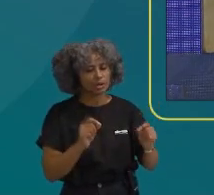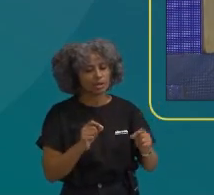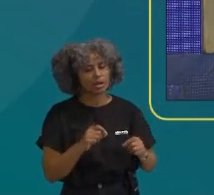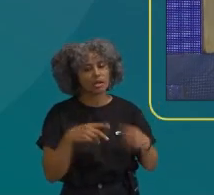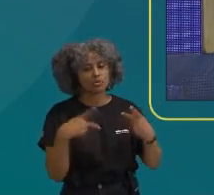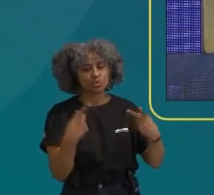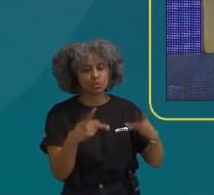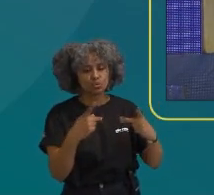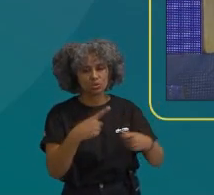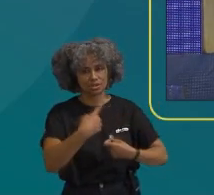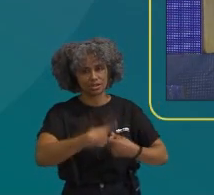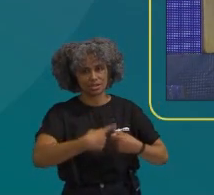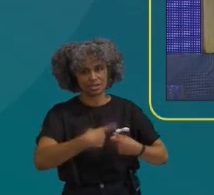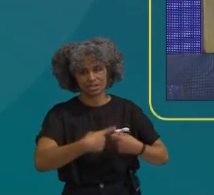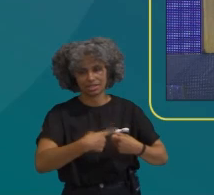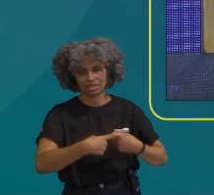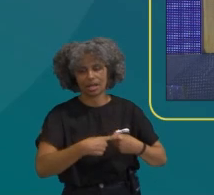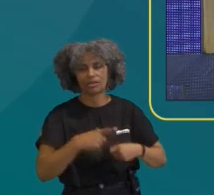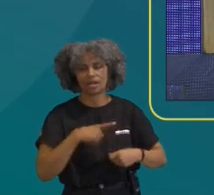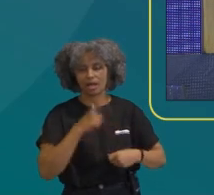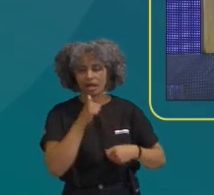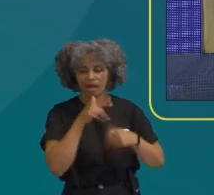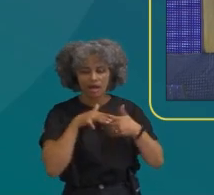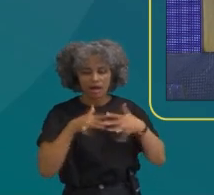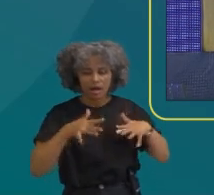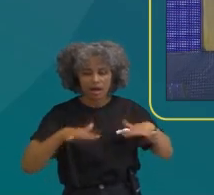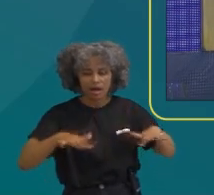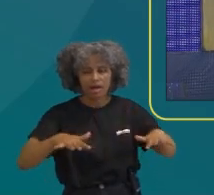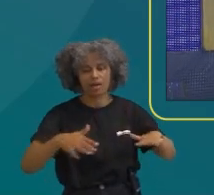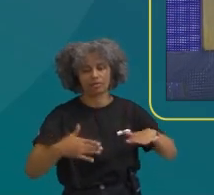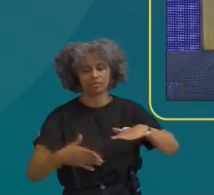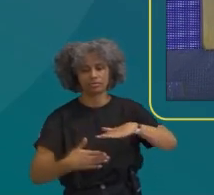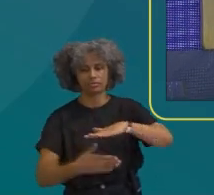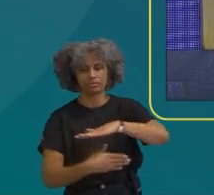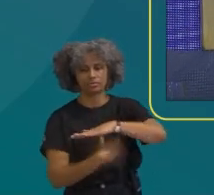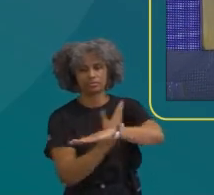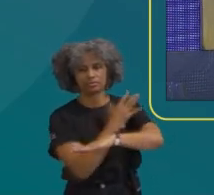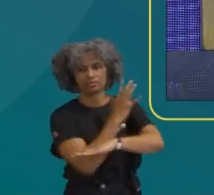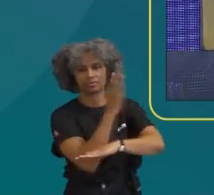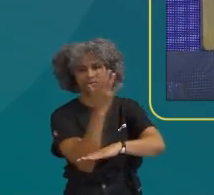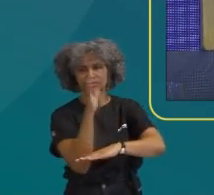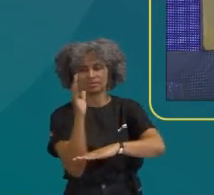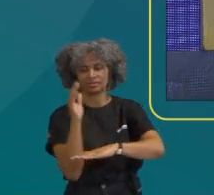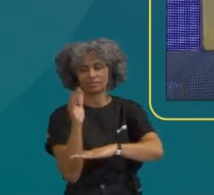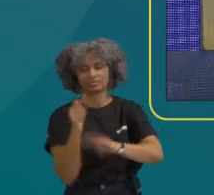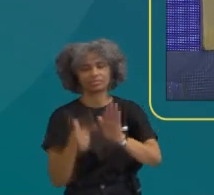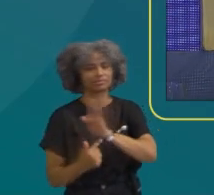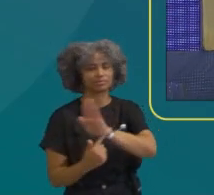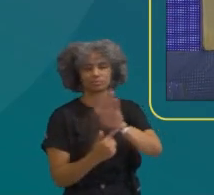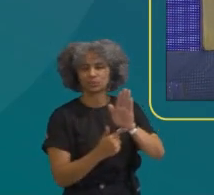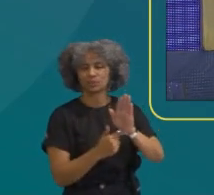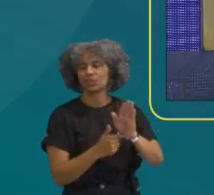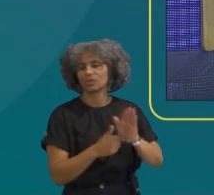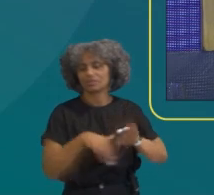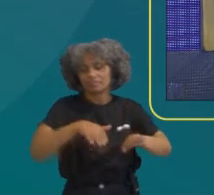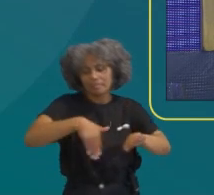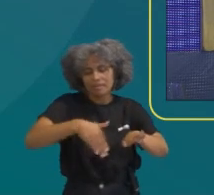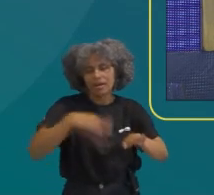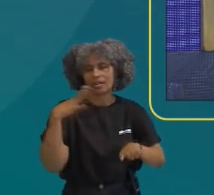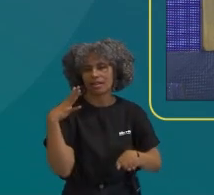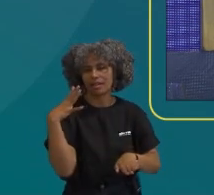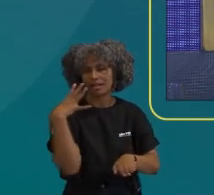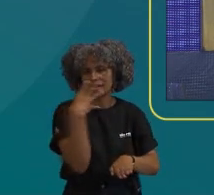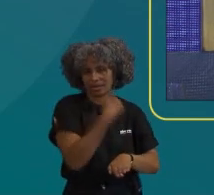biodiversity and idyllic beaches and impressive mangroves, but your city has also suffered very directly